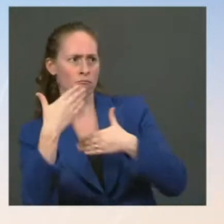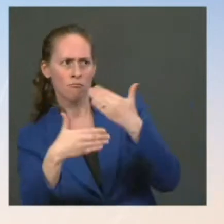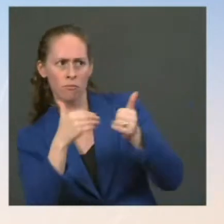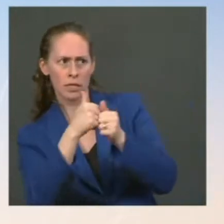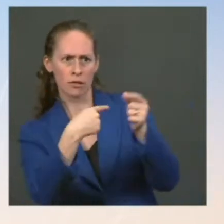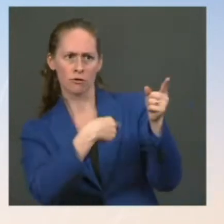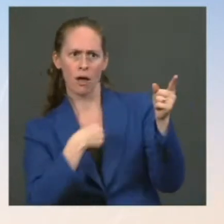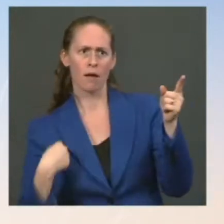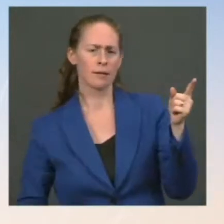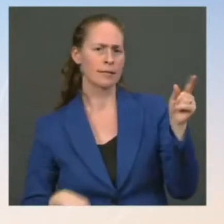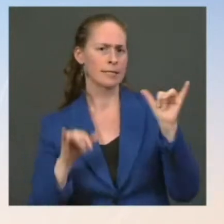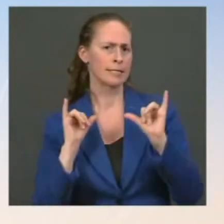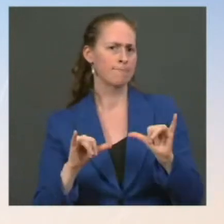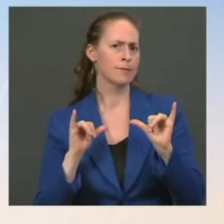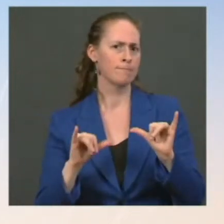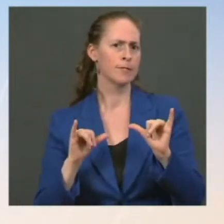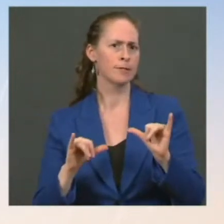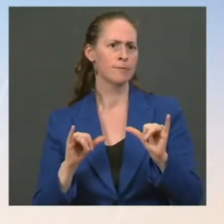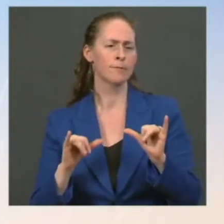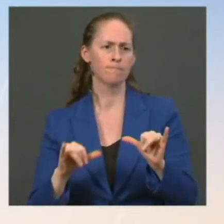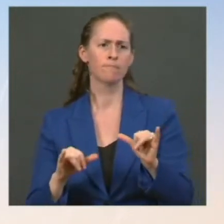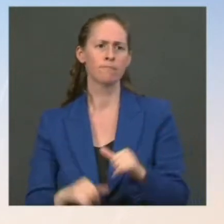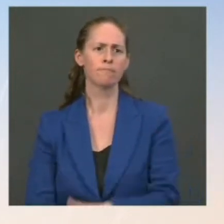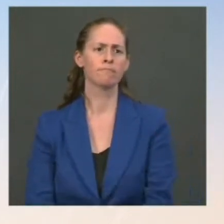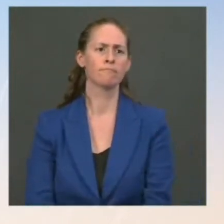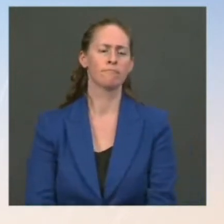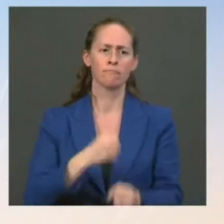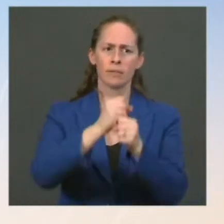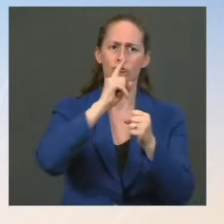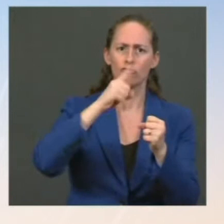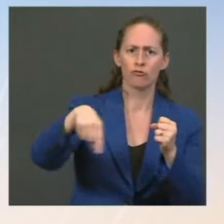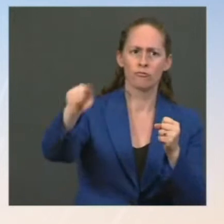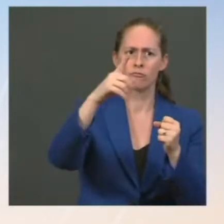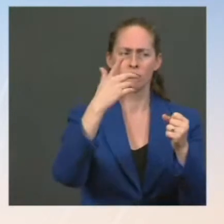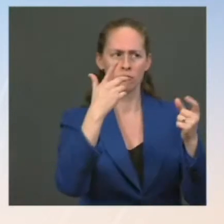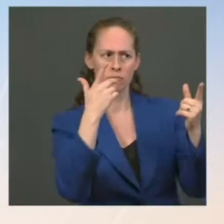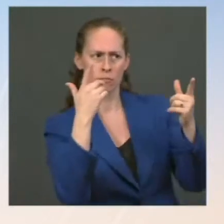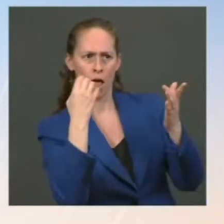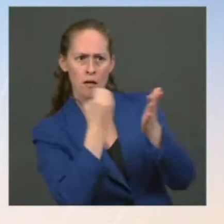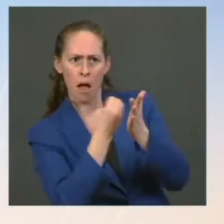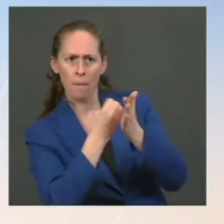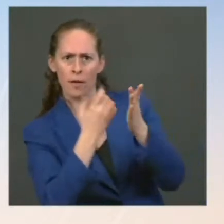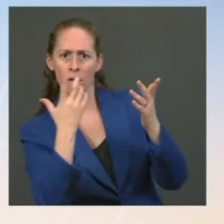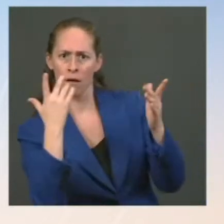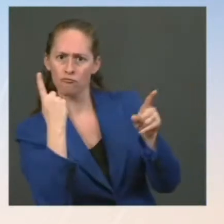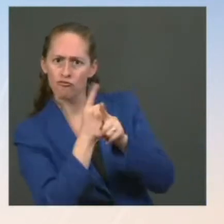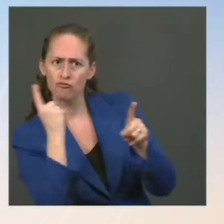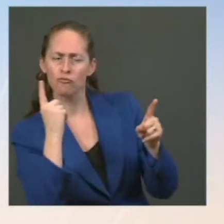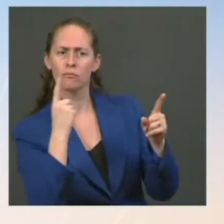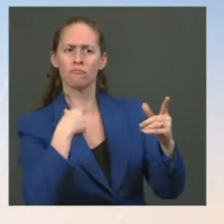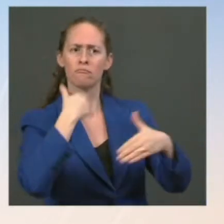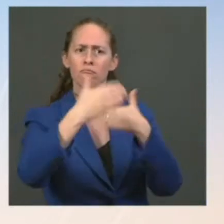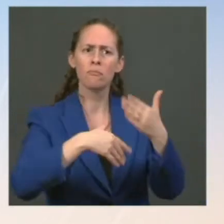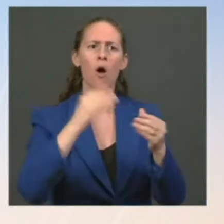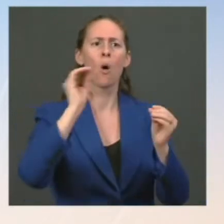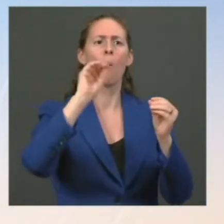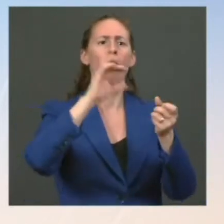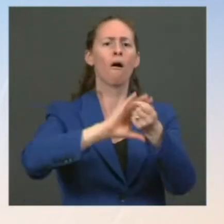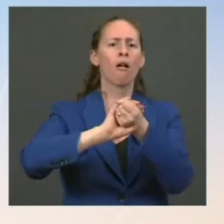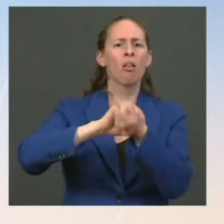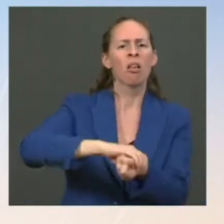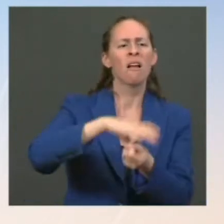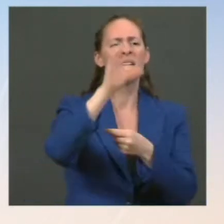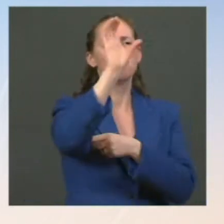to hold China to account for its unfair economic practices, its coercive actions around the world, hold it to account on human